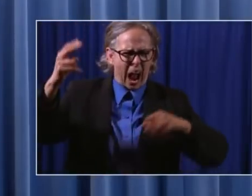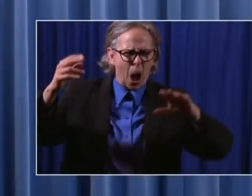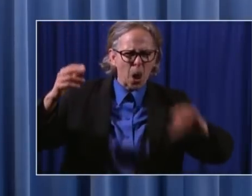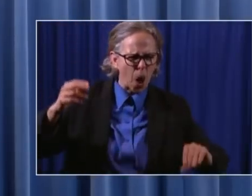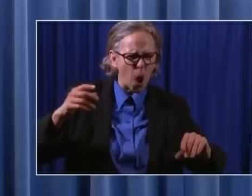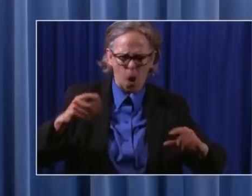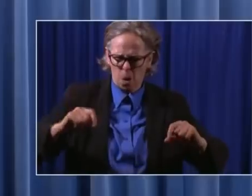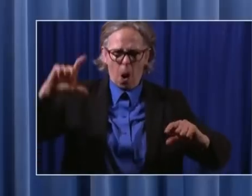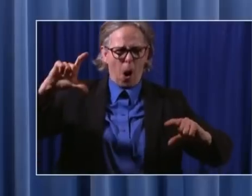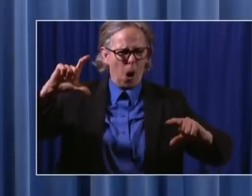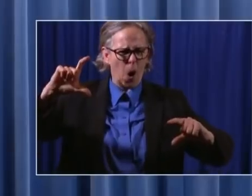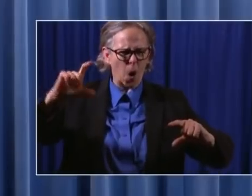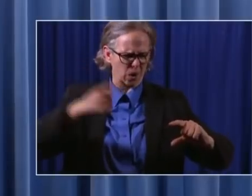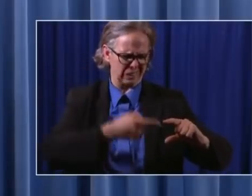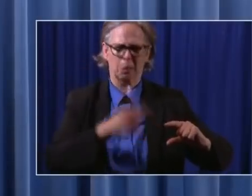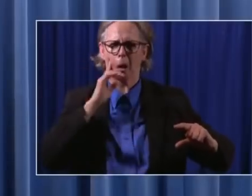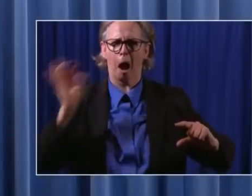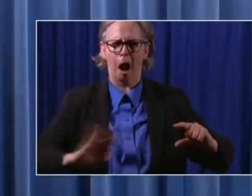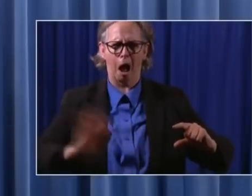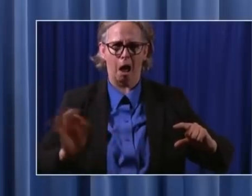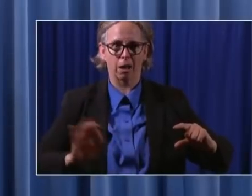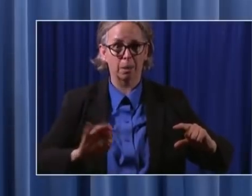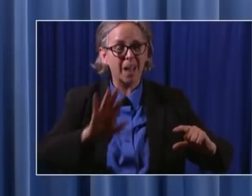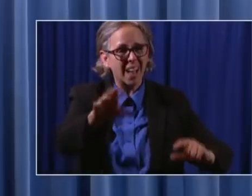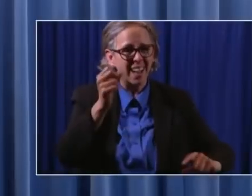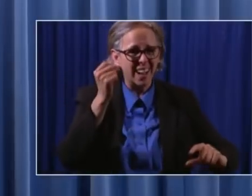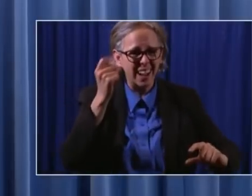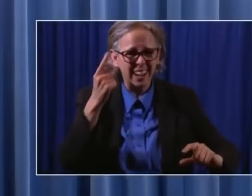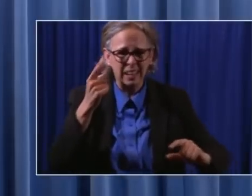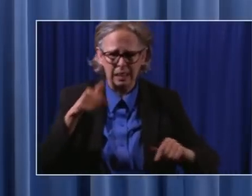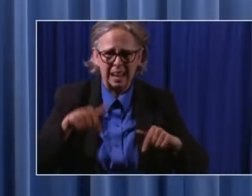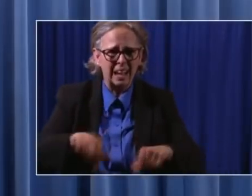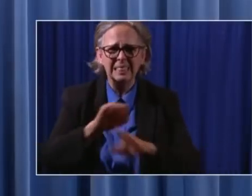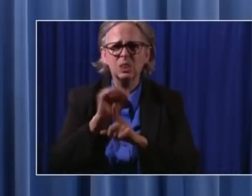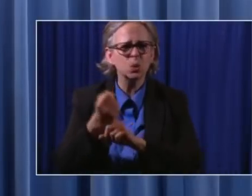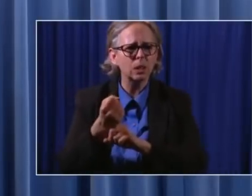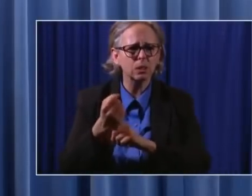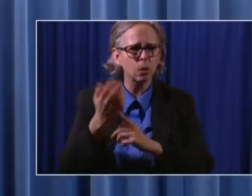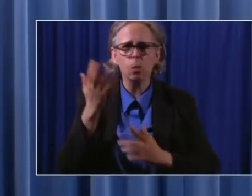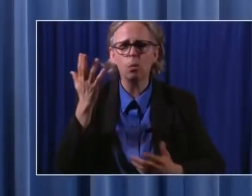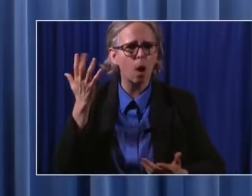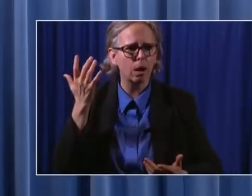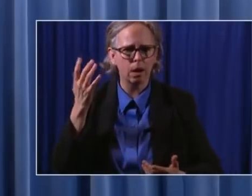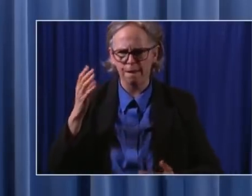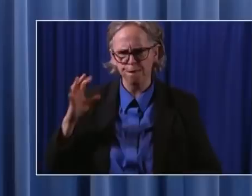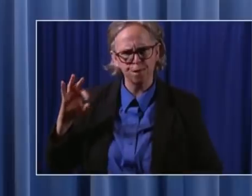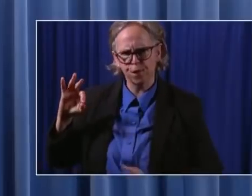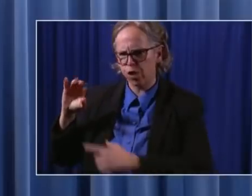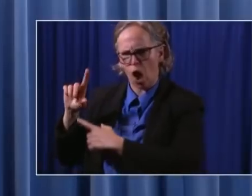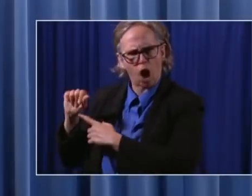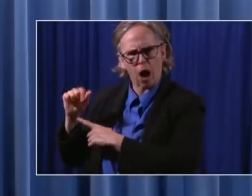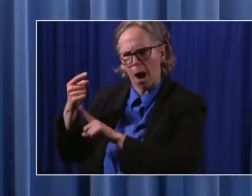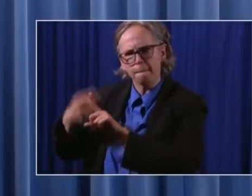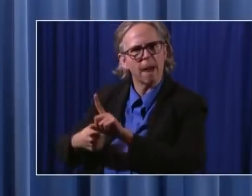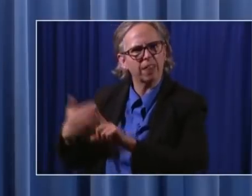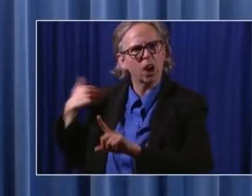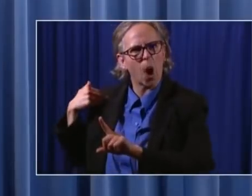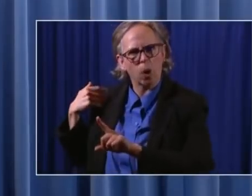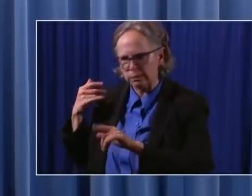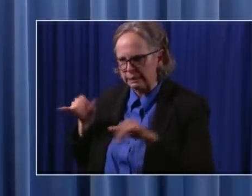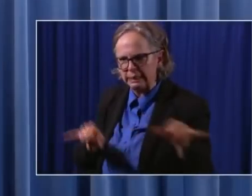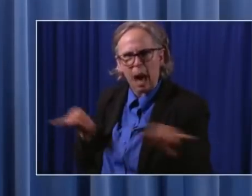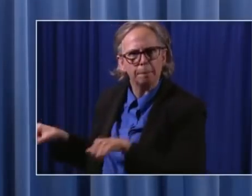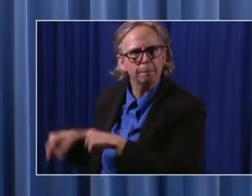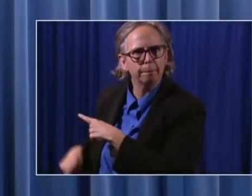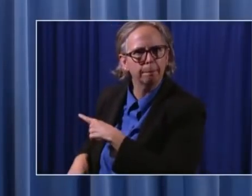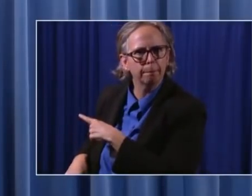are basically where Florida was a month ago. You know, Florida was at this level. If you look at